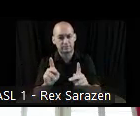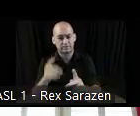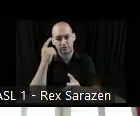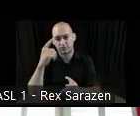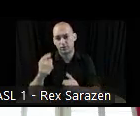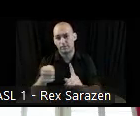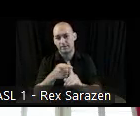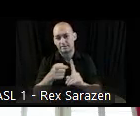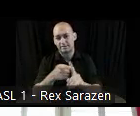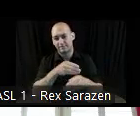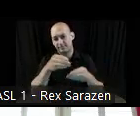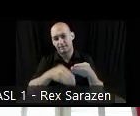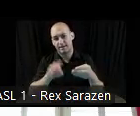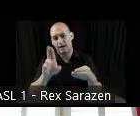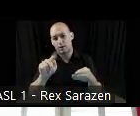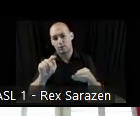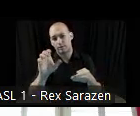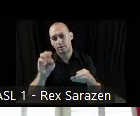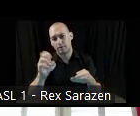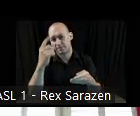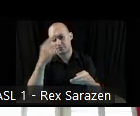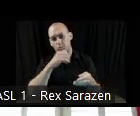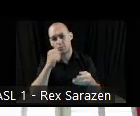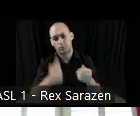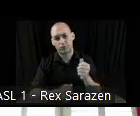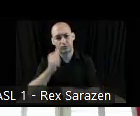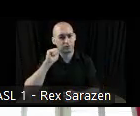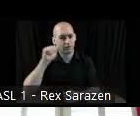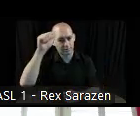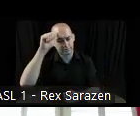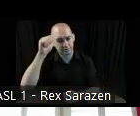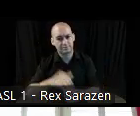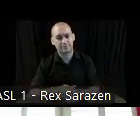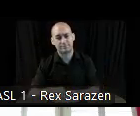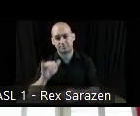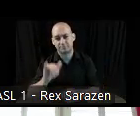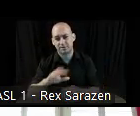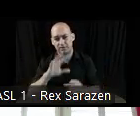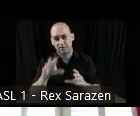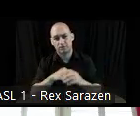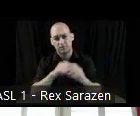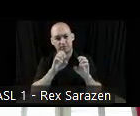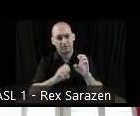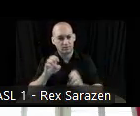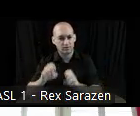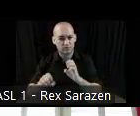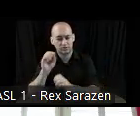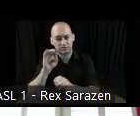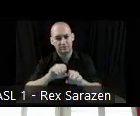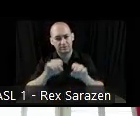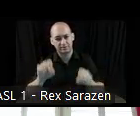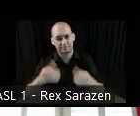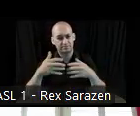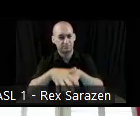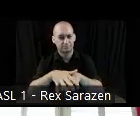positive outcomes for older adults. So our recommendation will include about the evaluation of system and coordination. We also, as